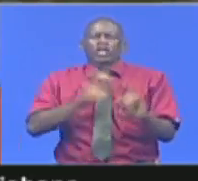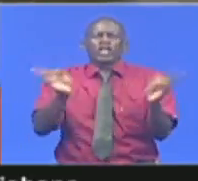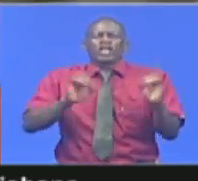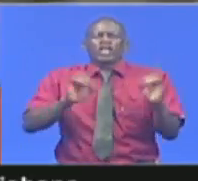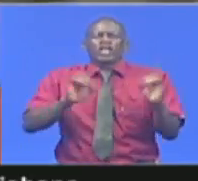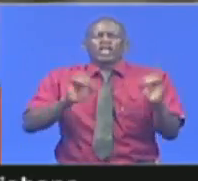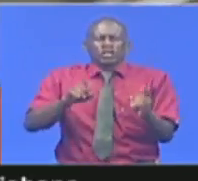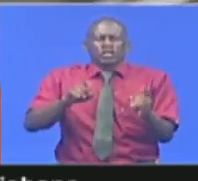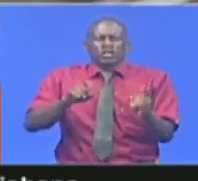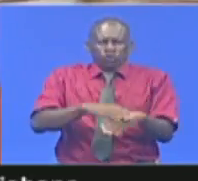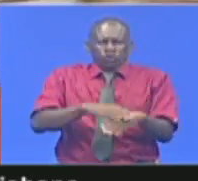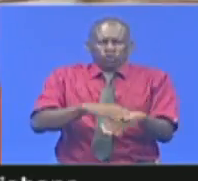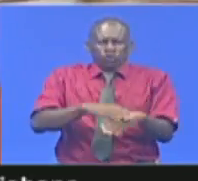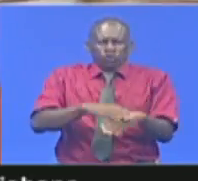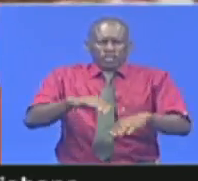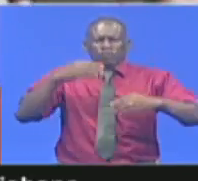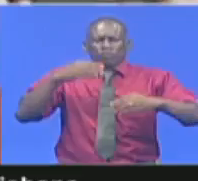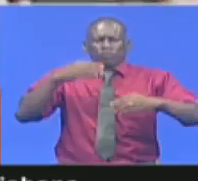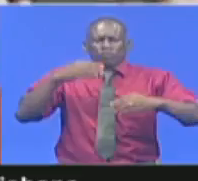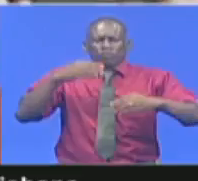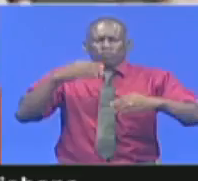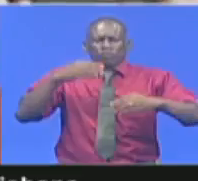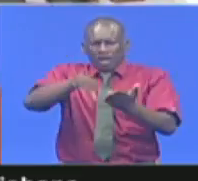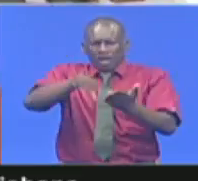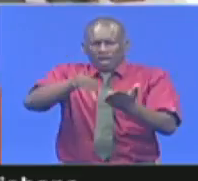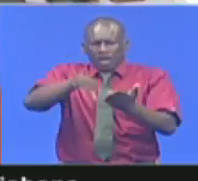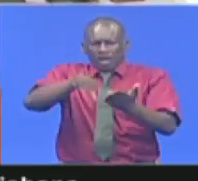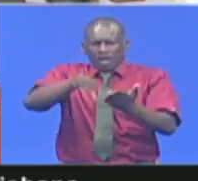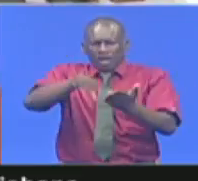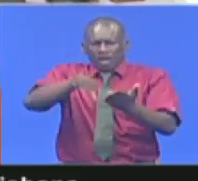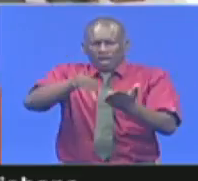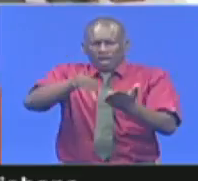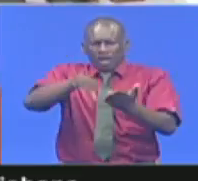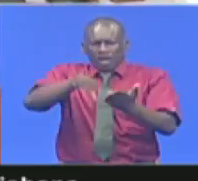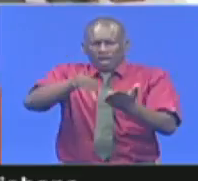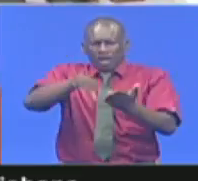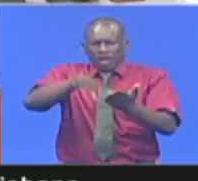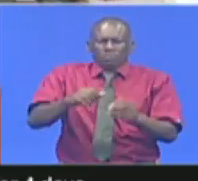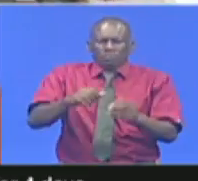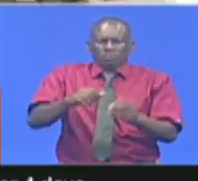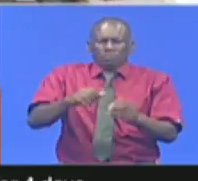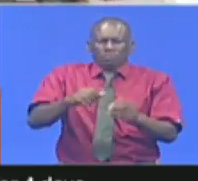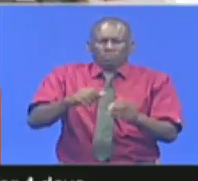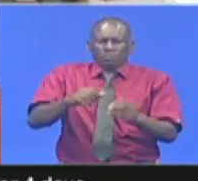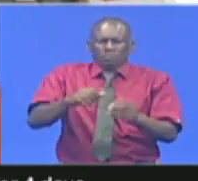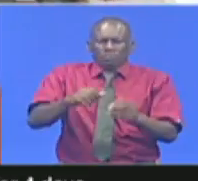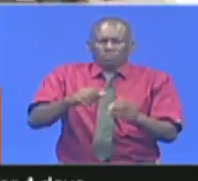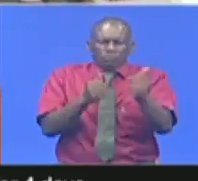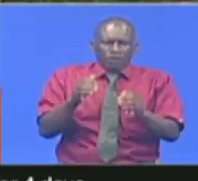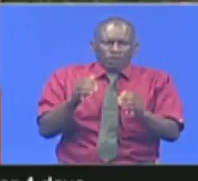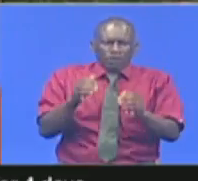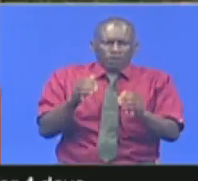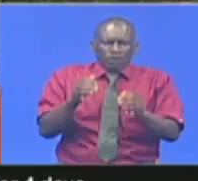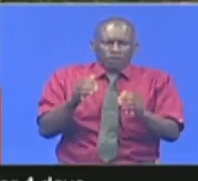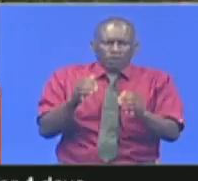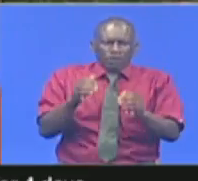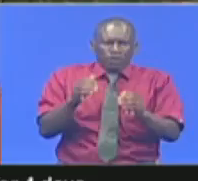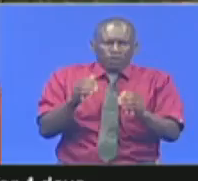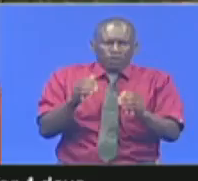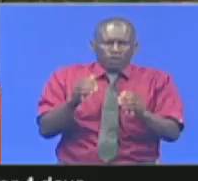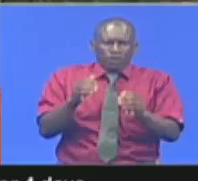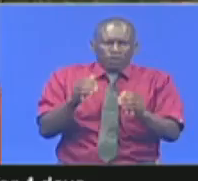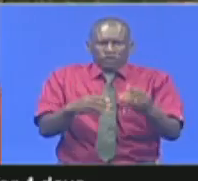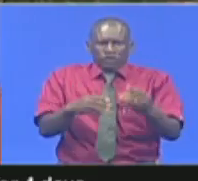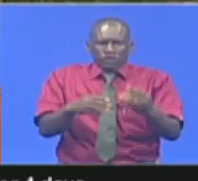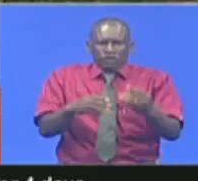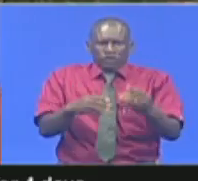adequate number of qualified applicants to proceed to the next stage of interviews in the previous recruitment process. The board says all those who had applied earlier need